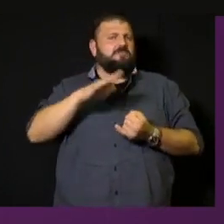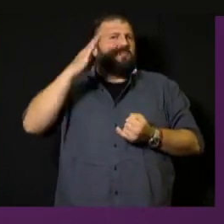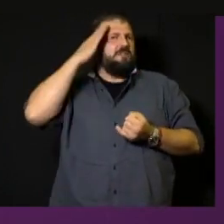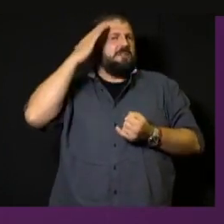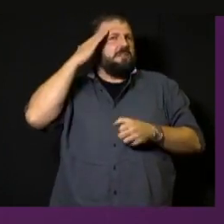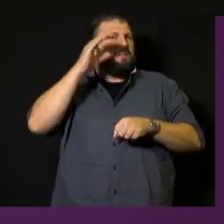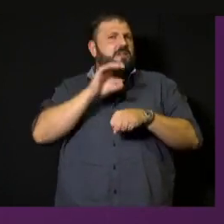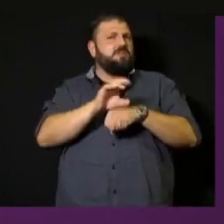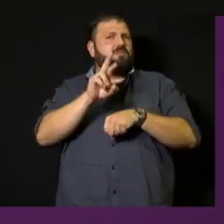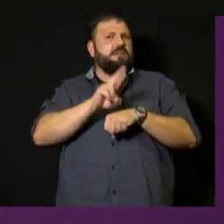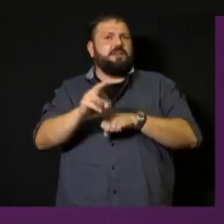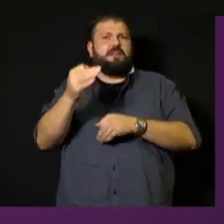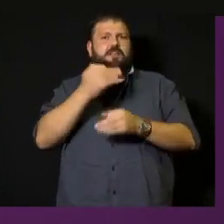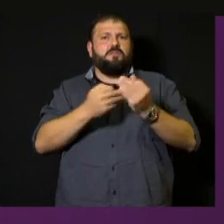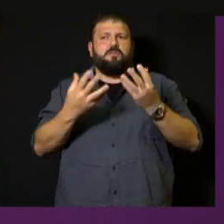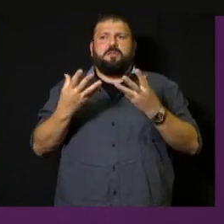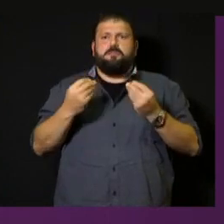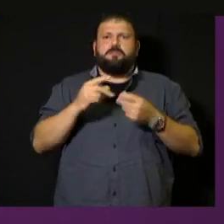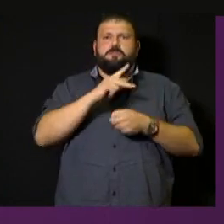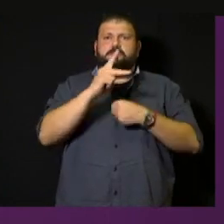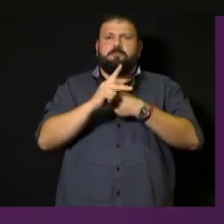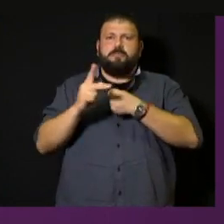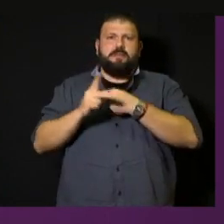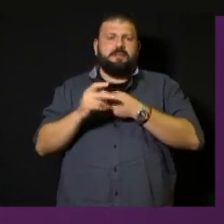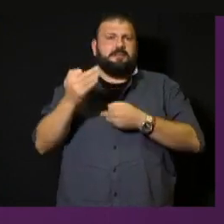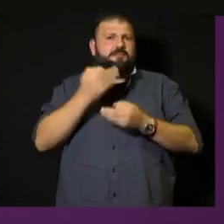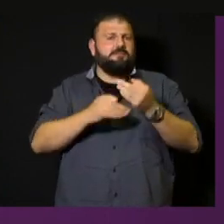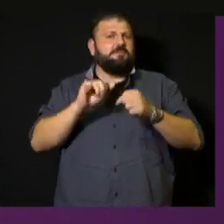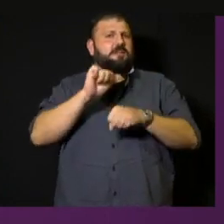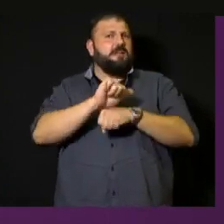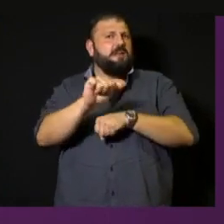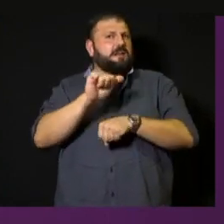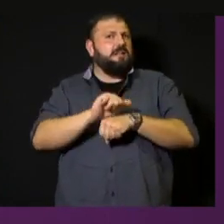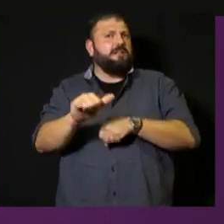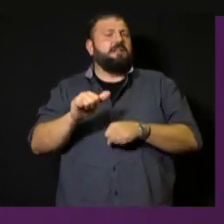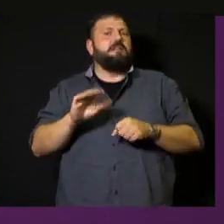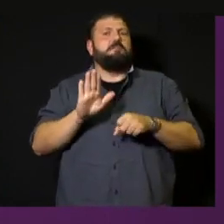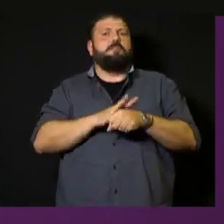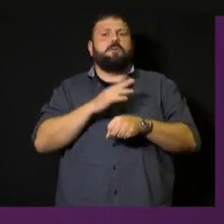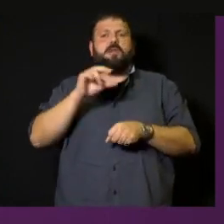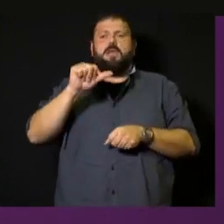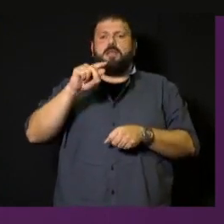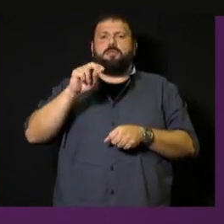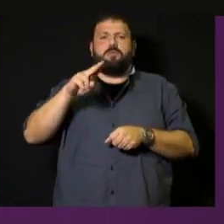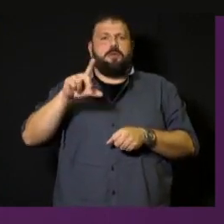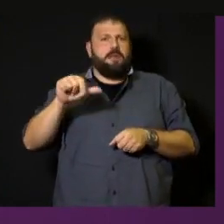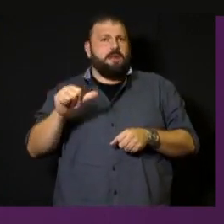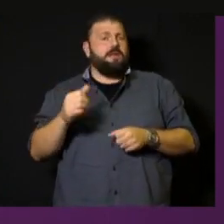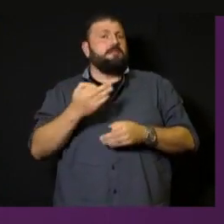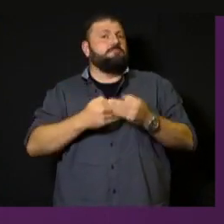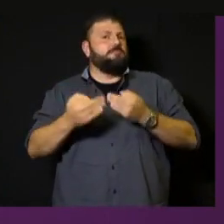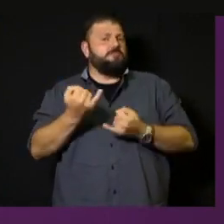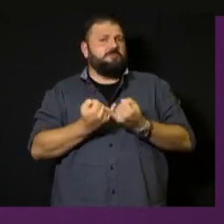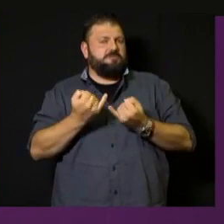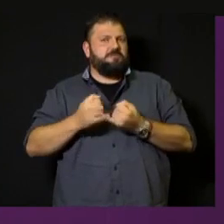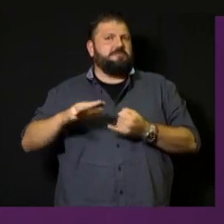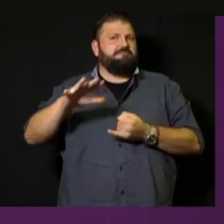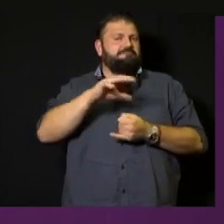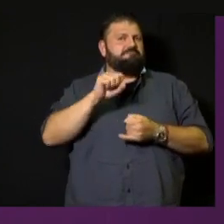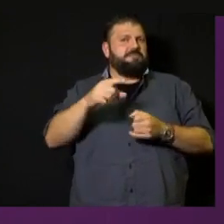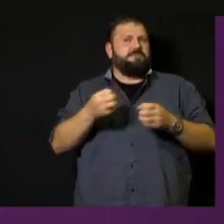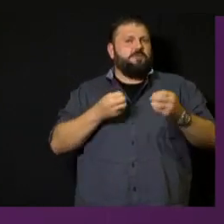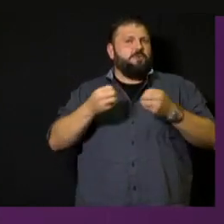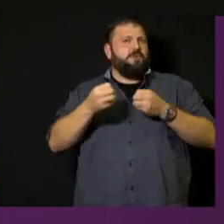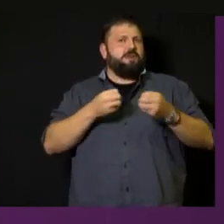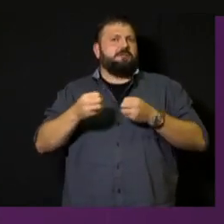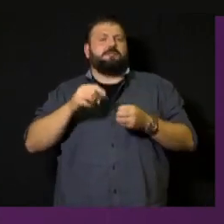incredible leadership in Costa Rica and many countries in the world, in Central America and Argentina, because Antonella is from Adrian